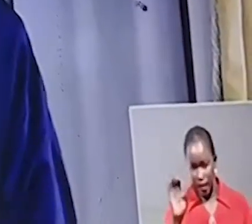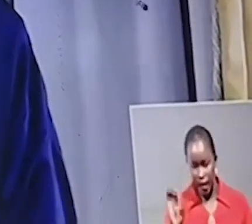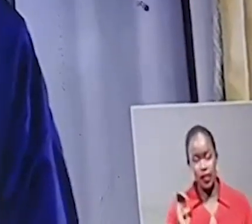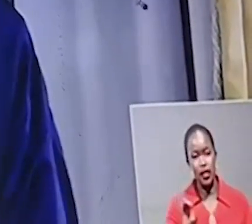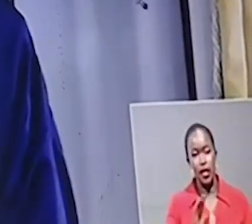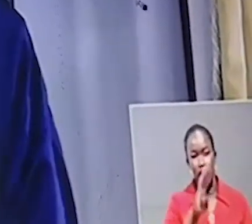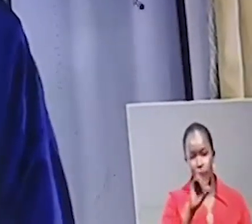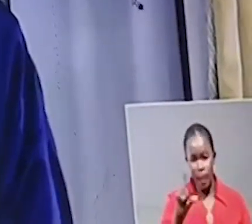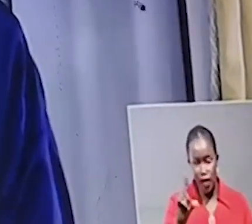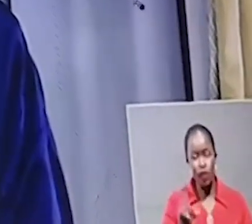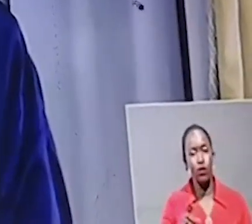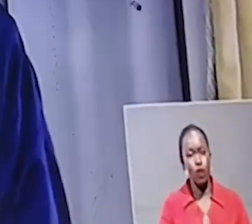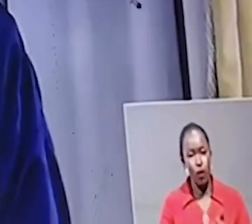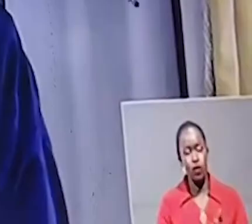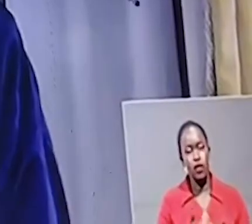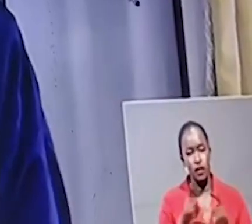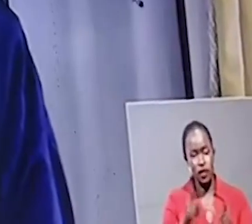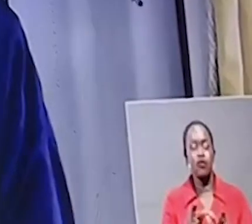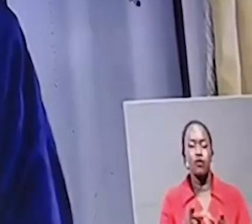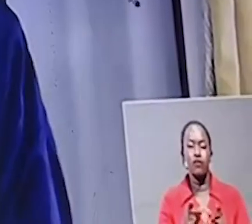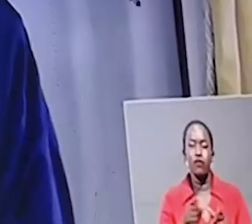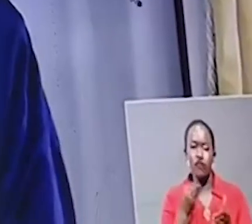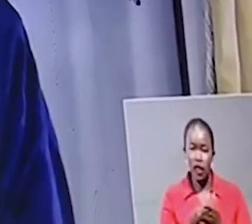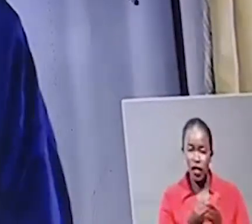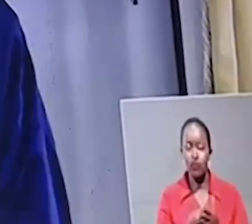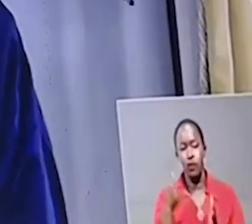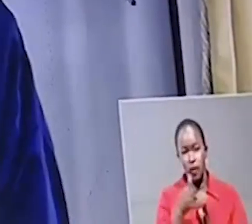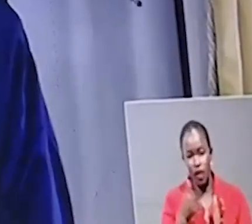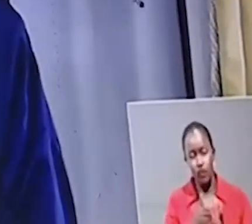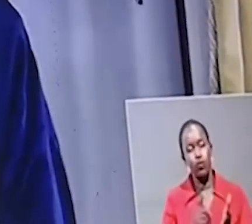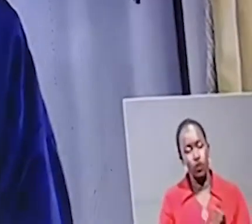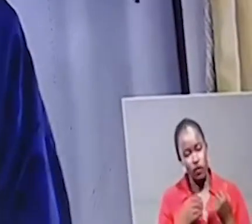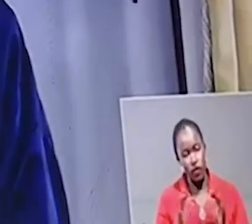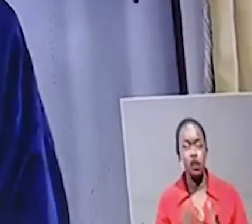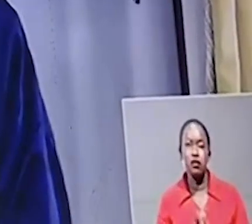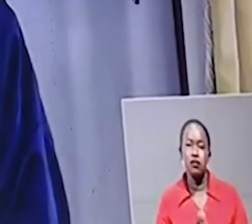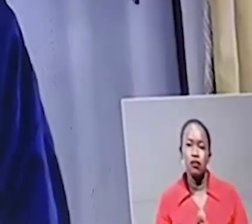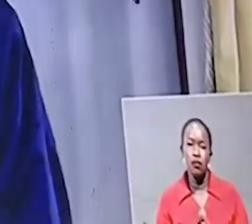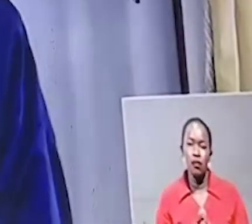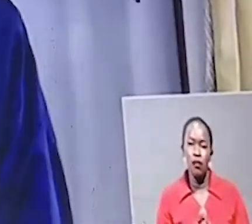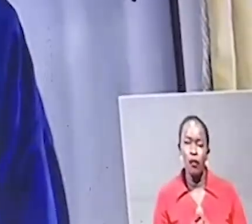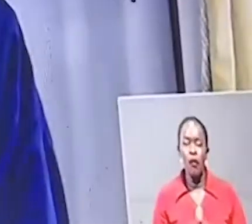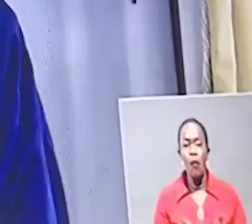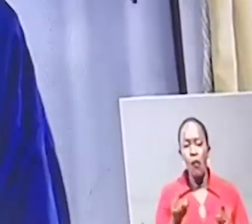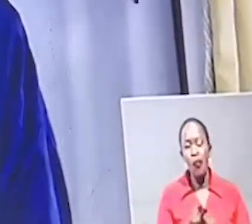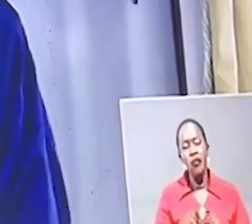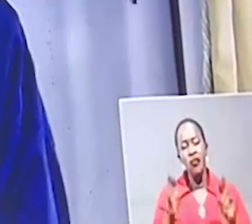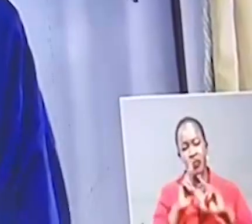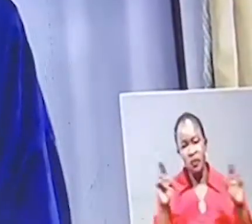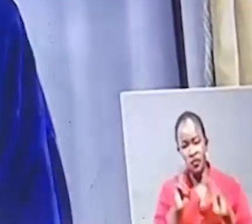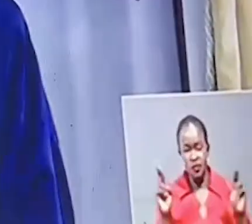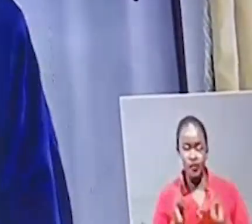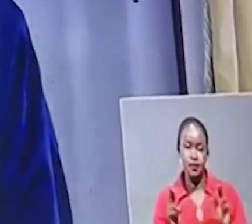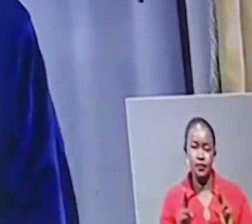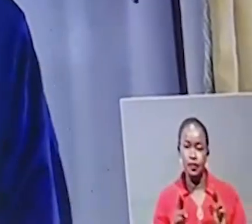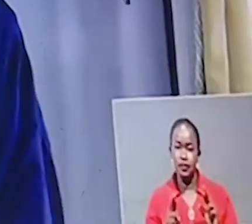We got a certificate of financial implication. And it is ready. Now that's